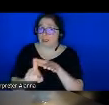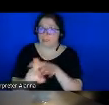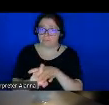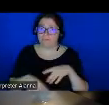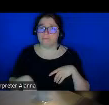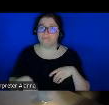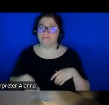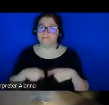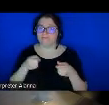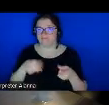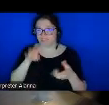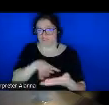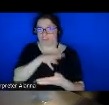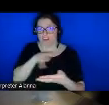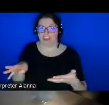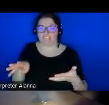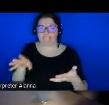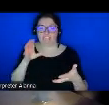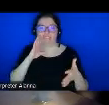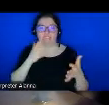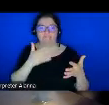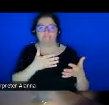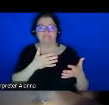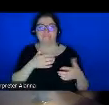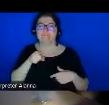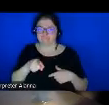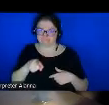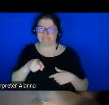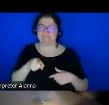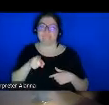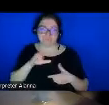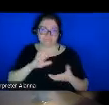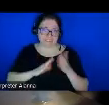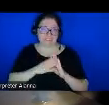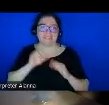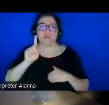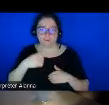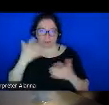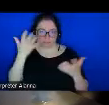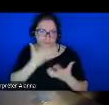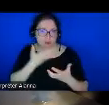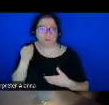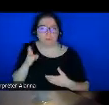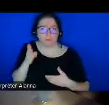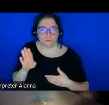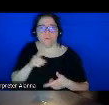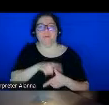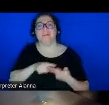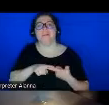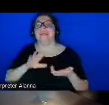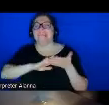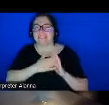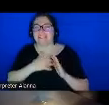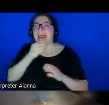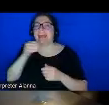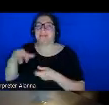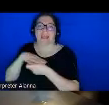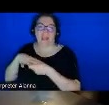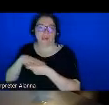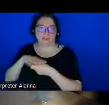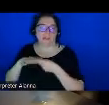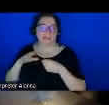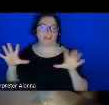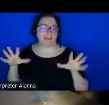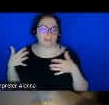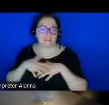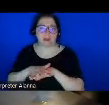have here breaks it down by city only and then that's in the dark blue and then city and county combined in the purple